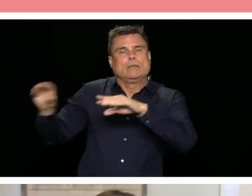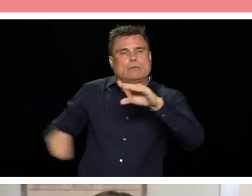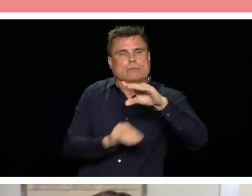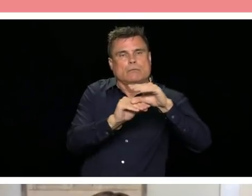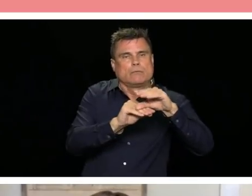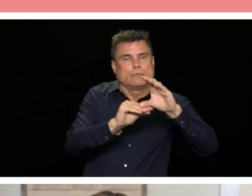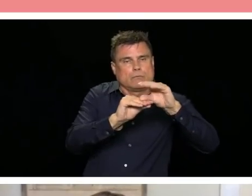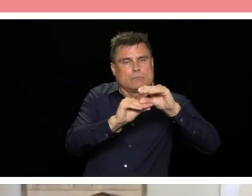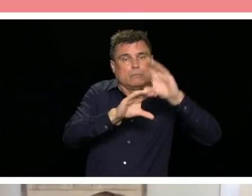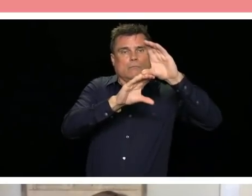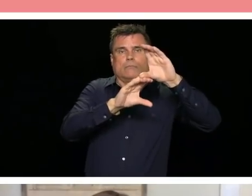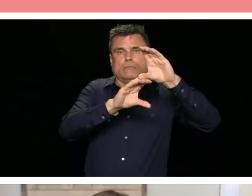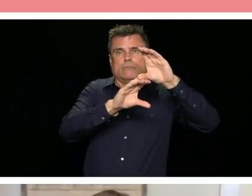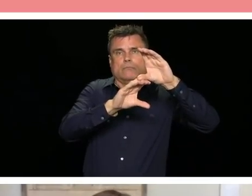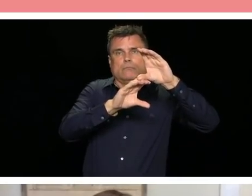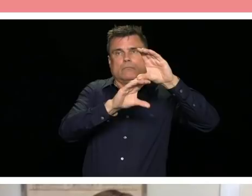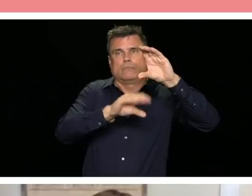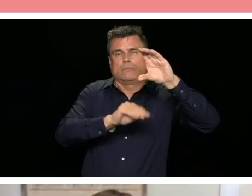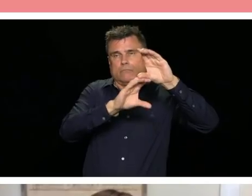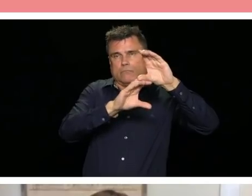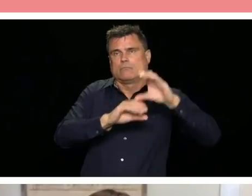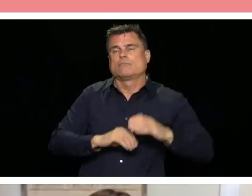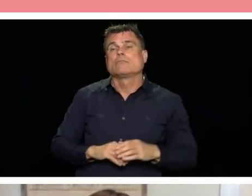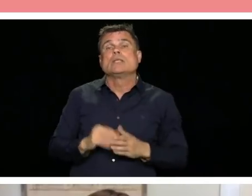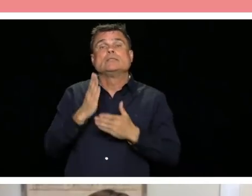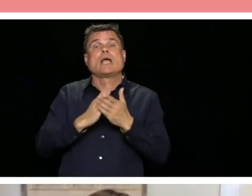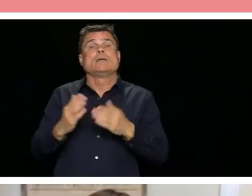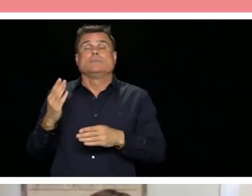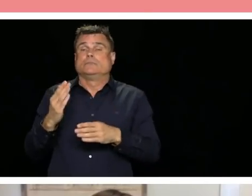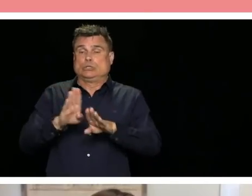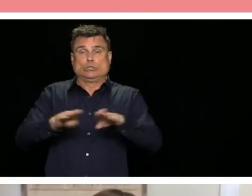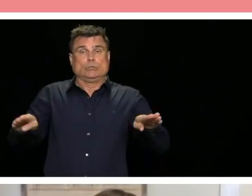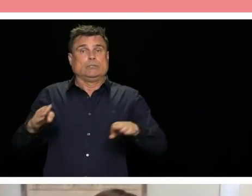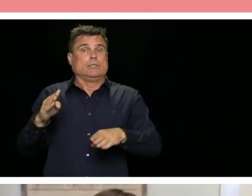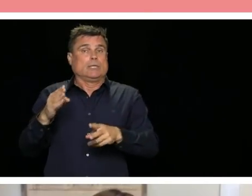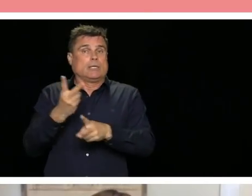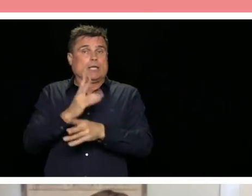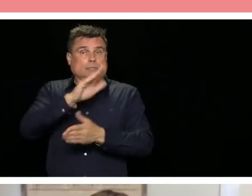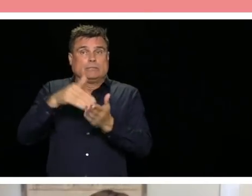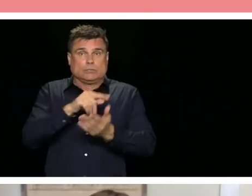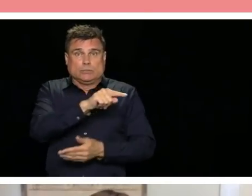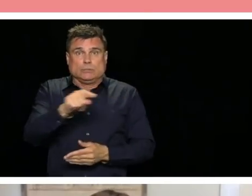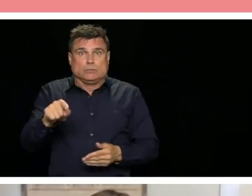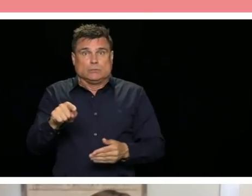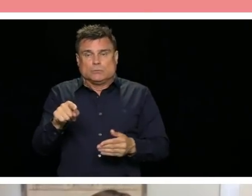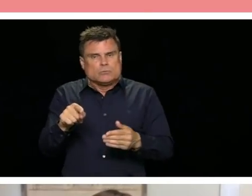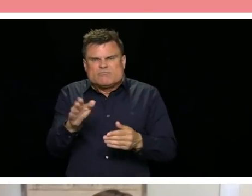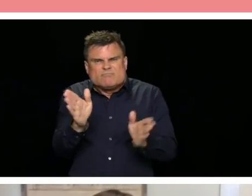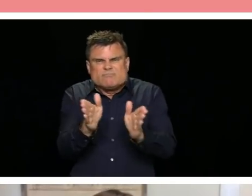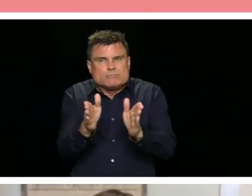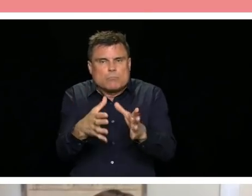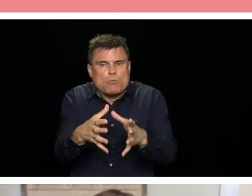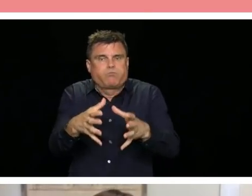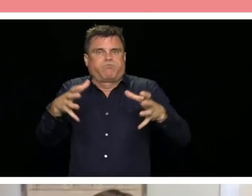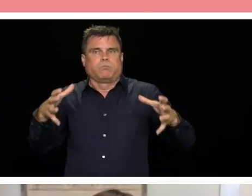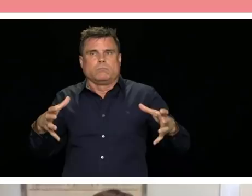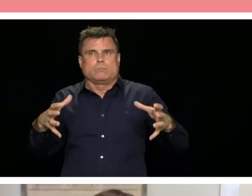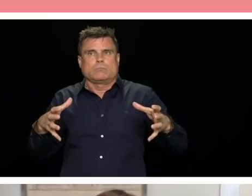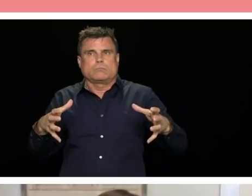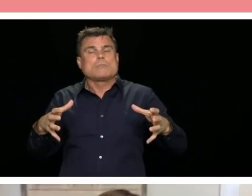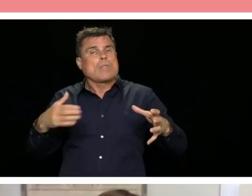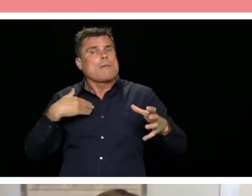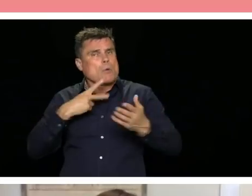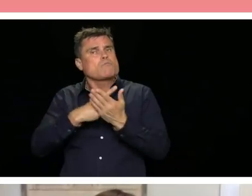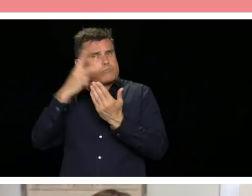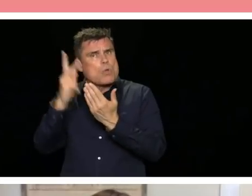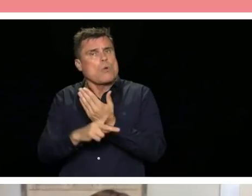want to create spaces. We have a comprehensive childcare plan, and we've started that about 2-3 years ago through our Childcare BC plan to